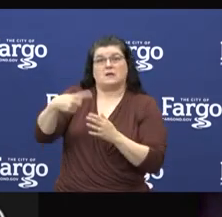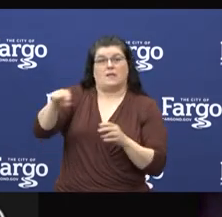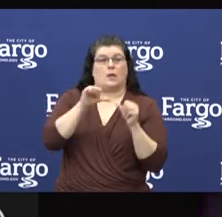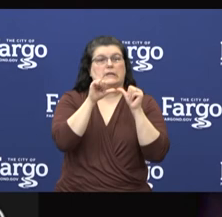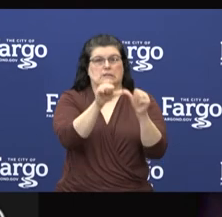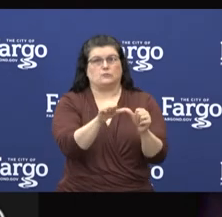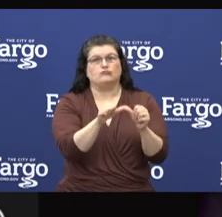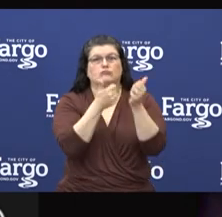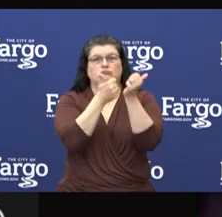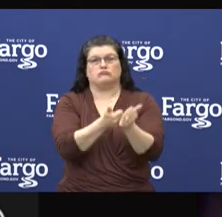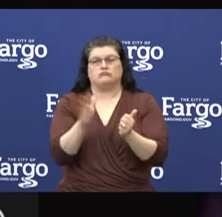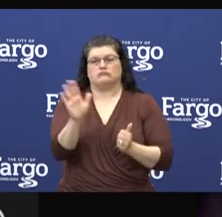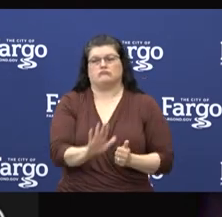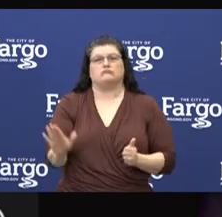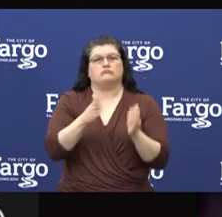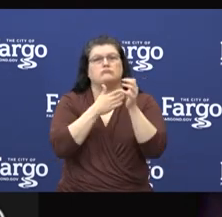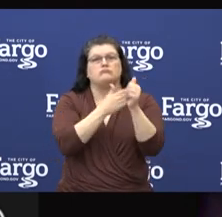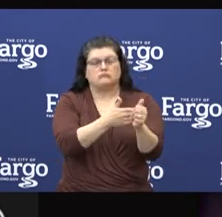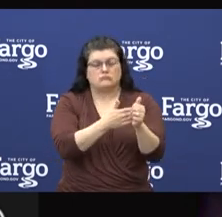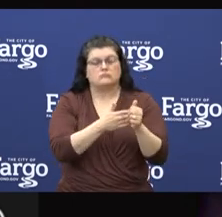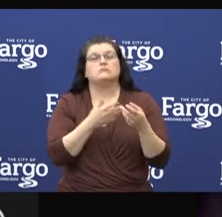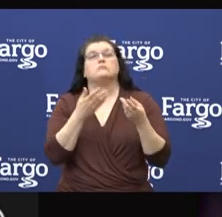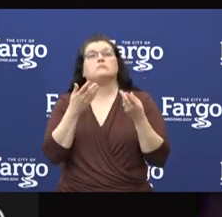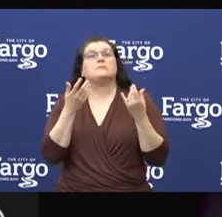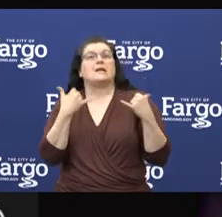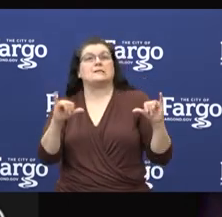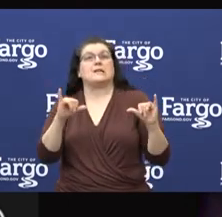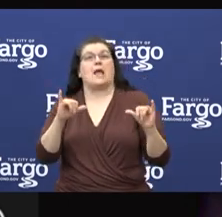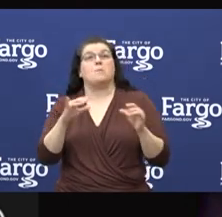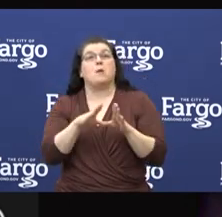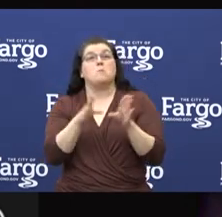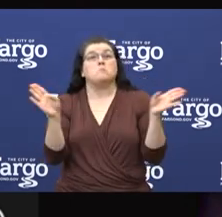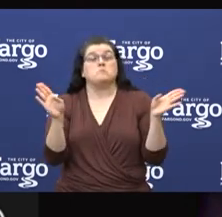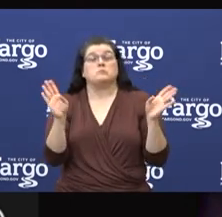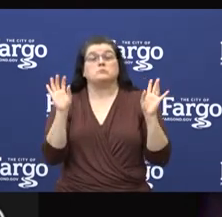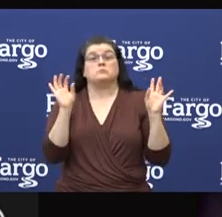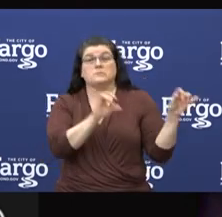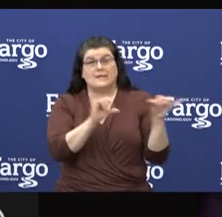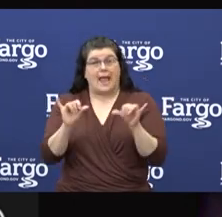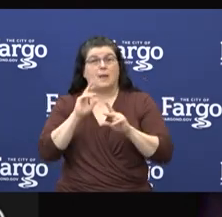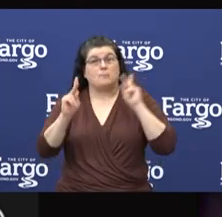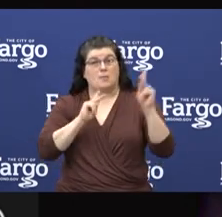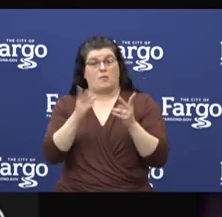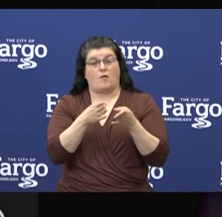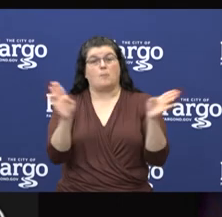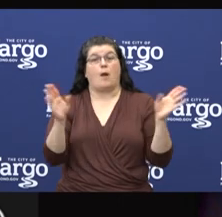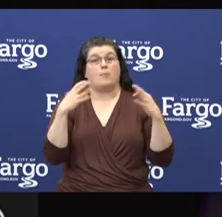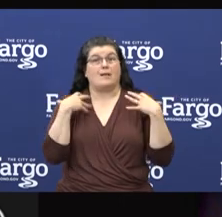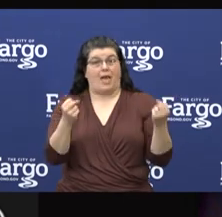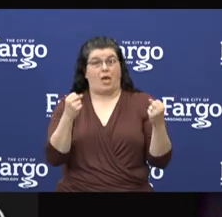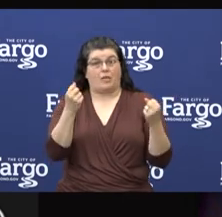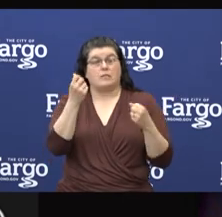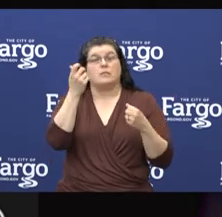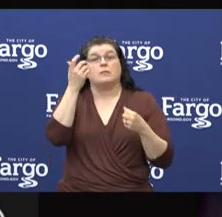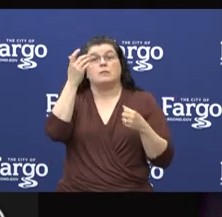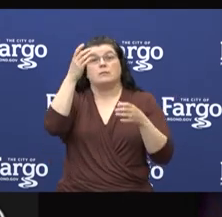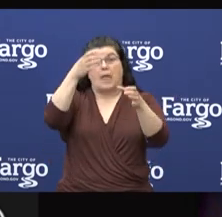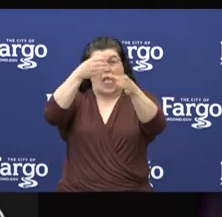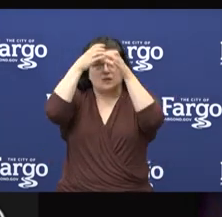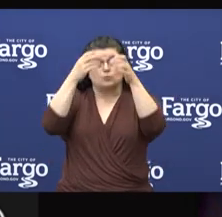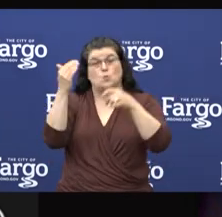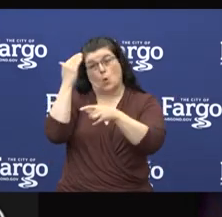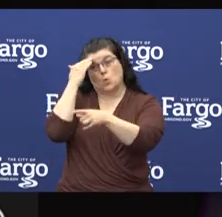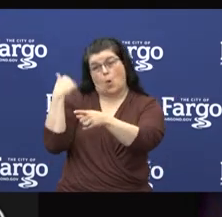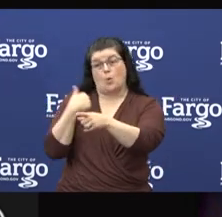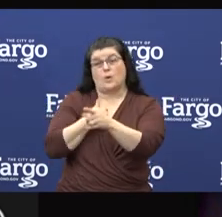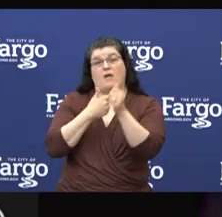will. The same public health experts tell us the key statistics to focus on are not the total number of cases,